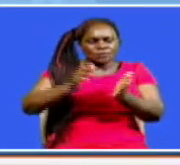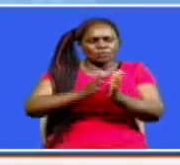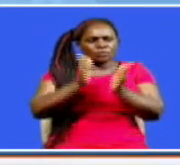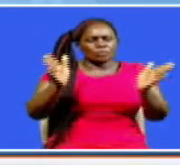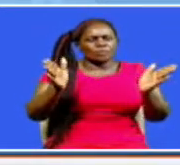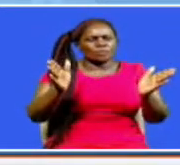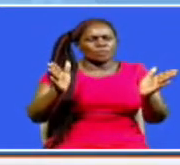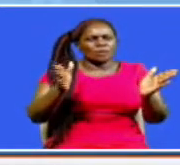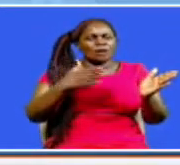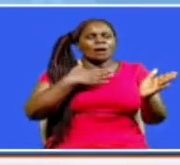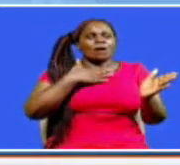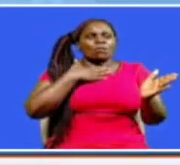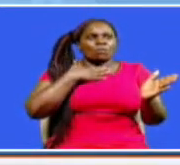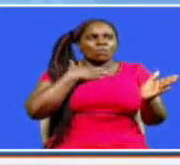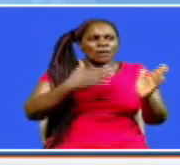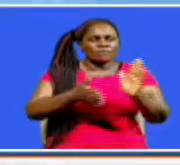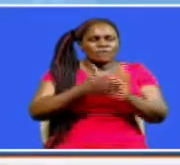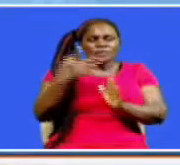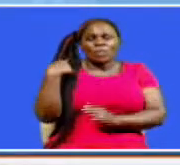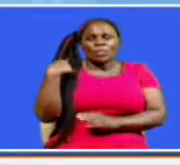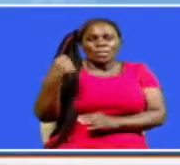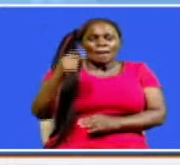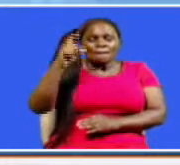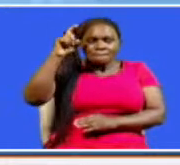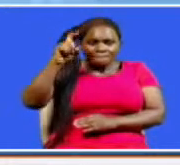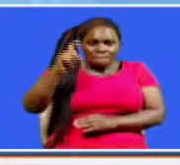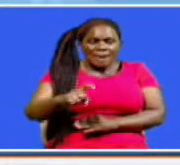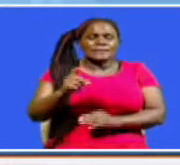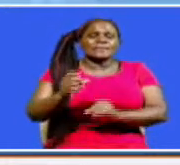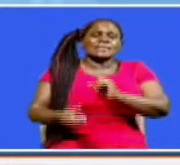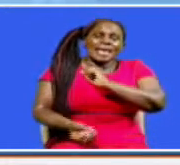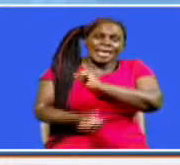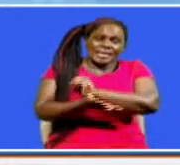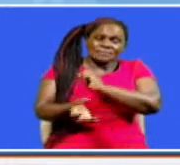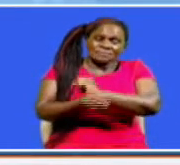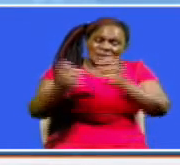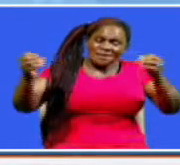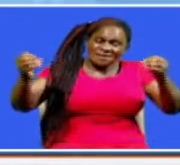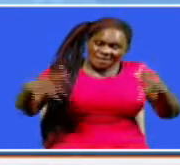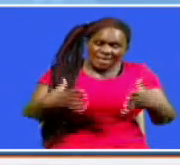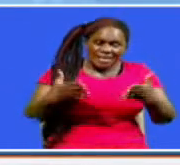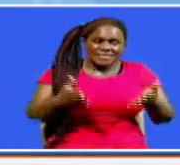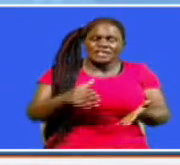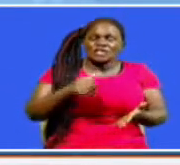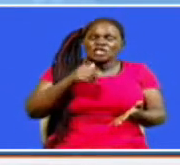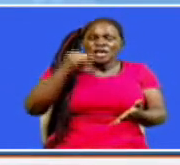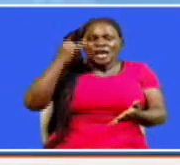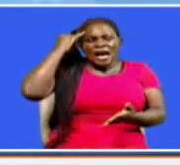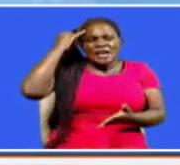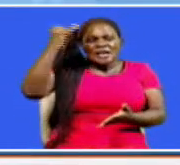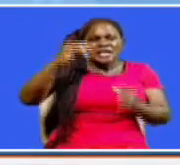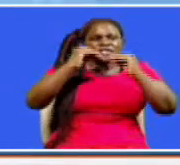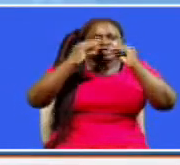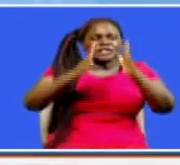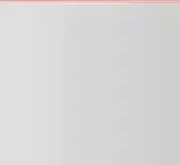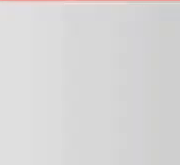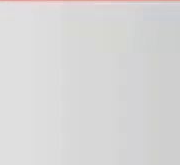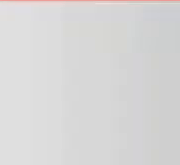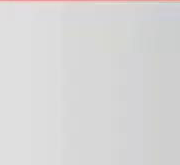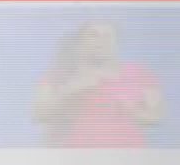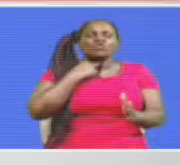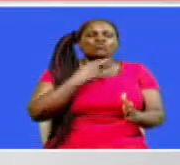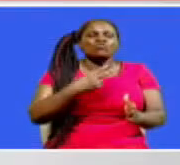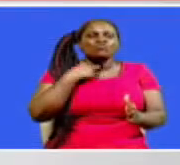Kenya National. I want that one as soon as yesterday, because I must put to clarity. Yes. This wrong notion about teachers,